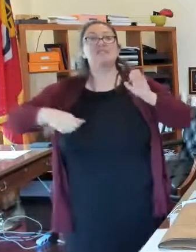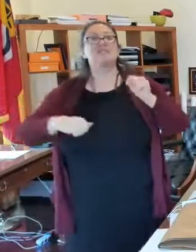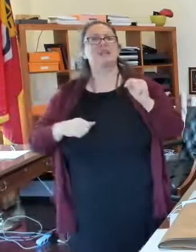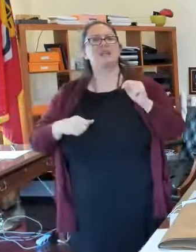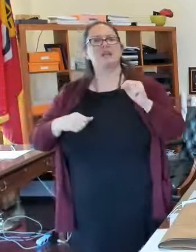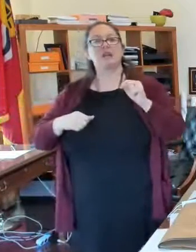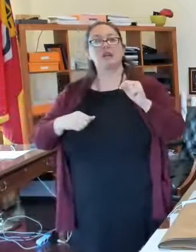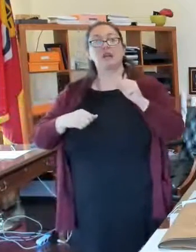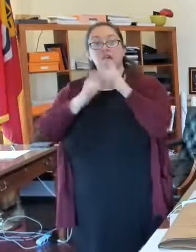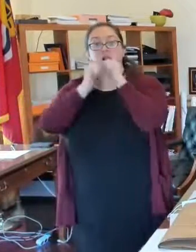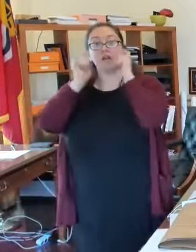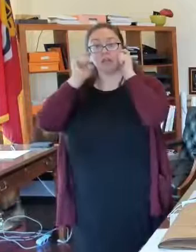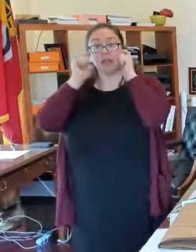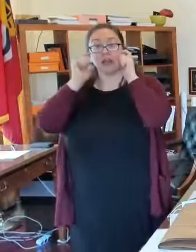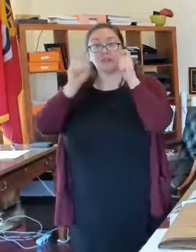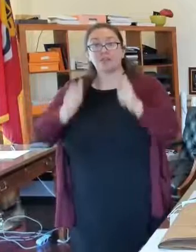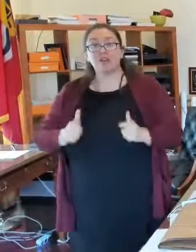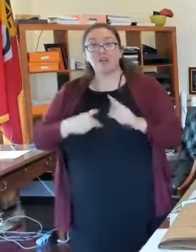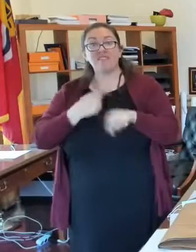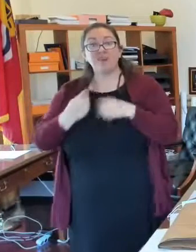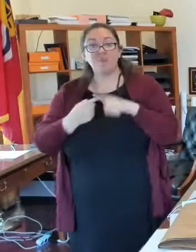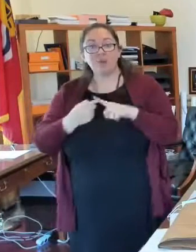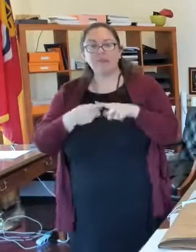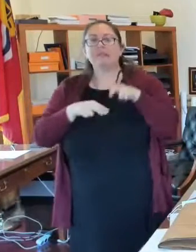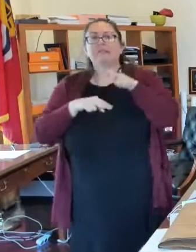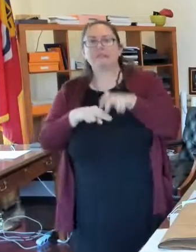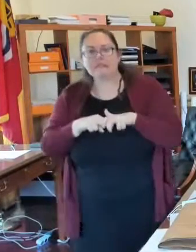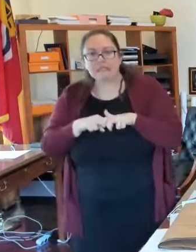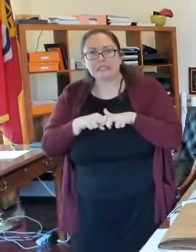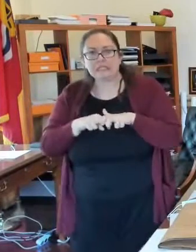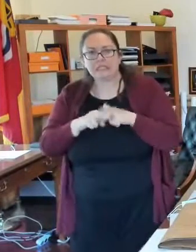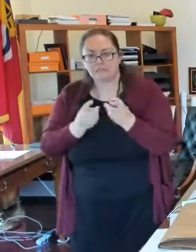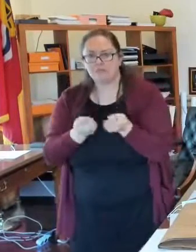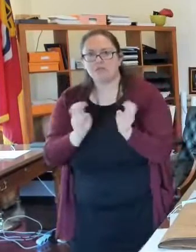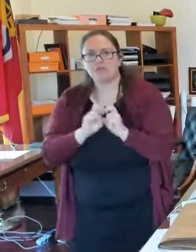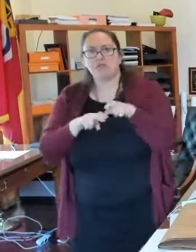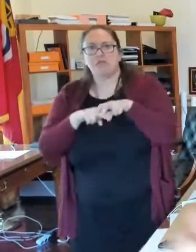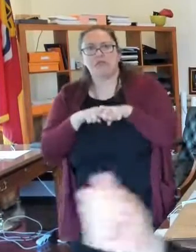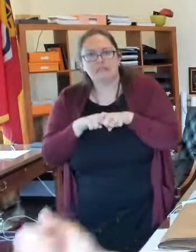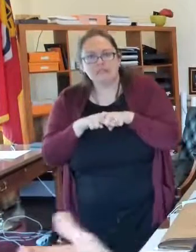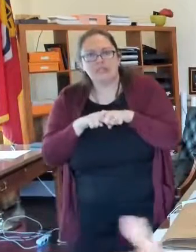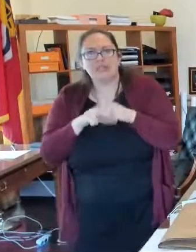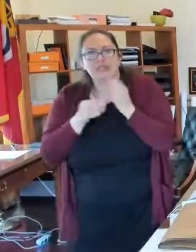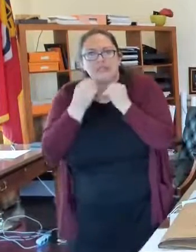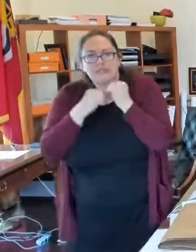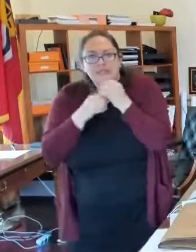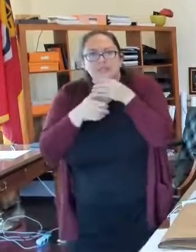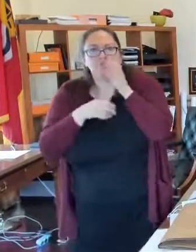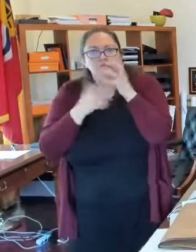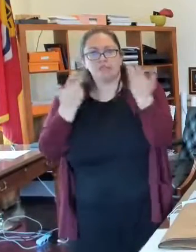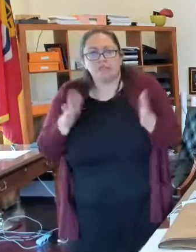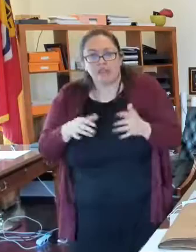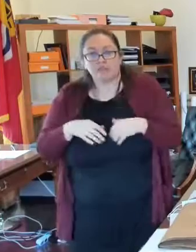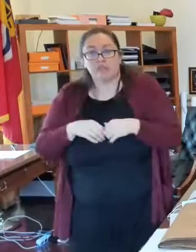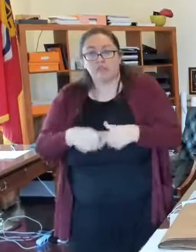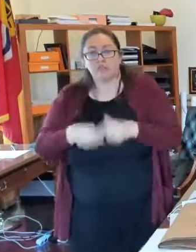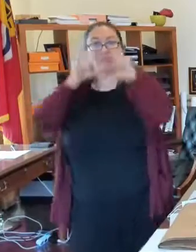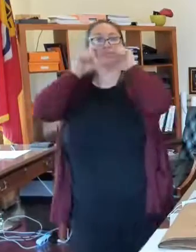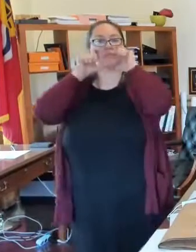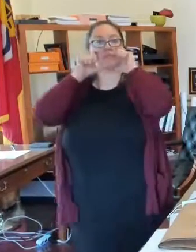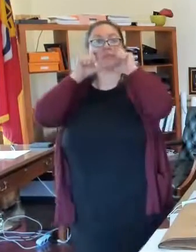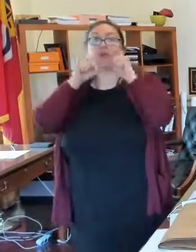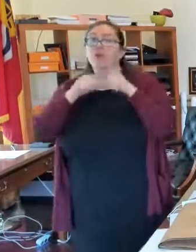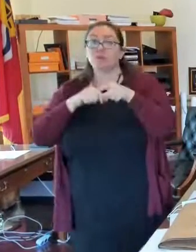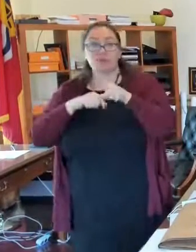when you're sitting at your table eating or drinking. Otherwise, you get up to go to the restroom, you get up to